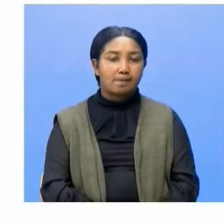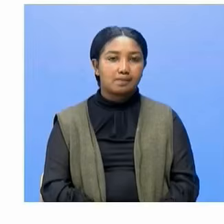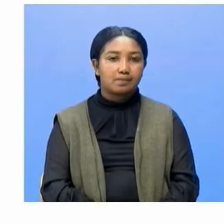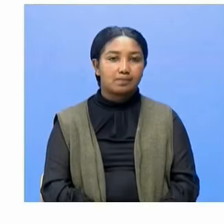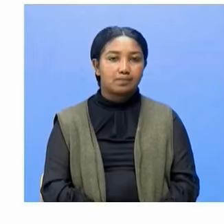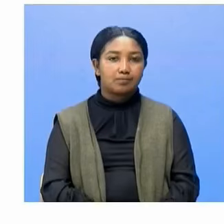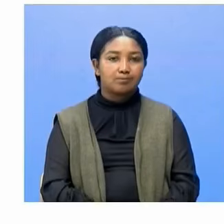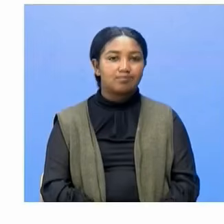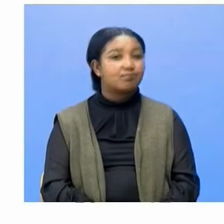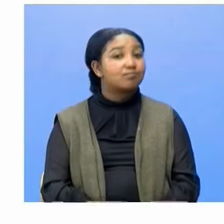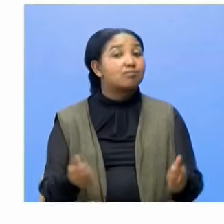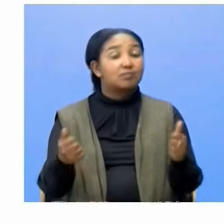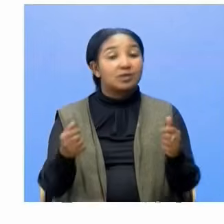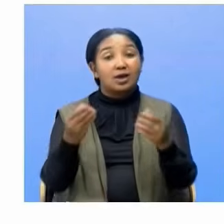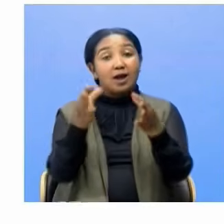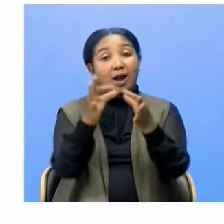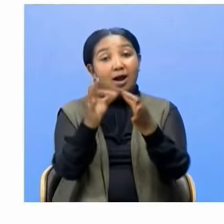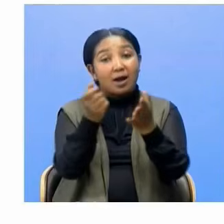Write the following.